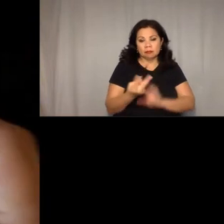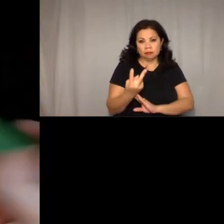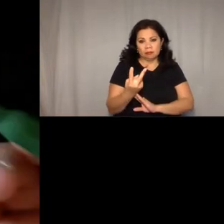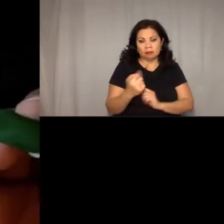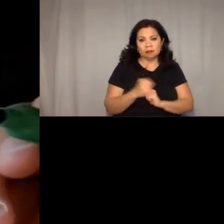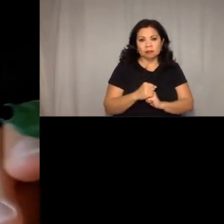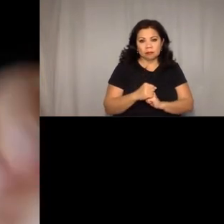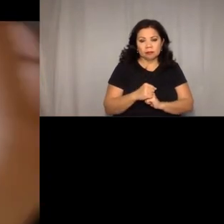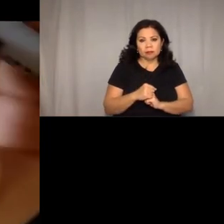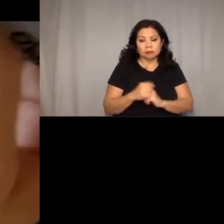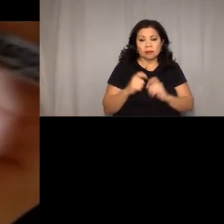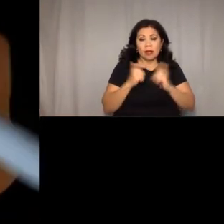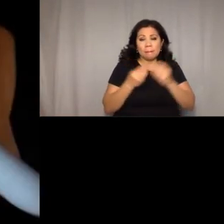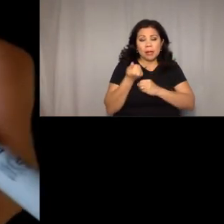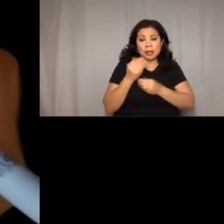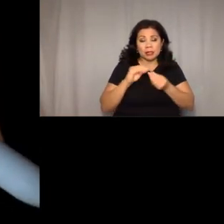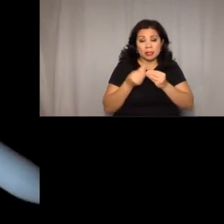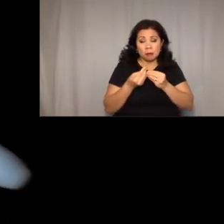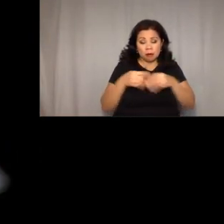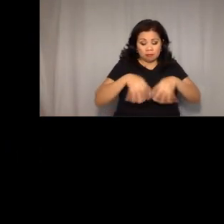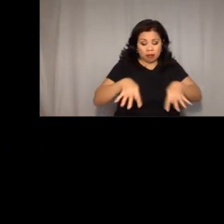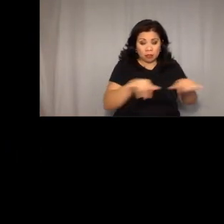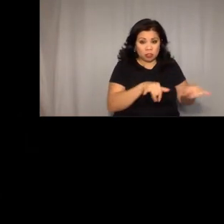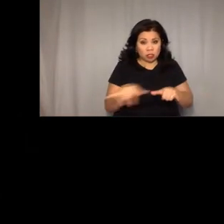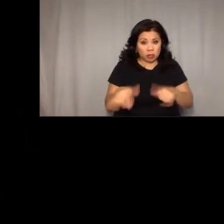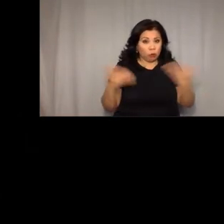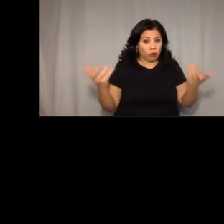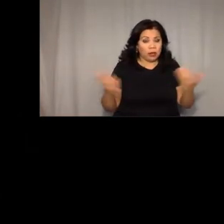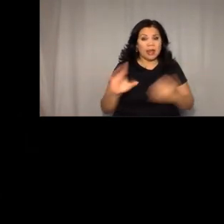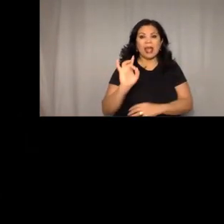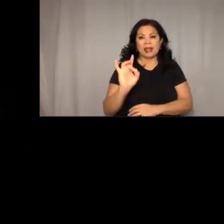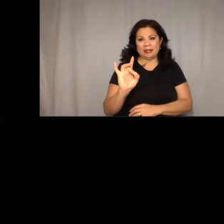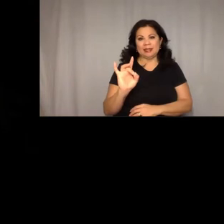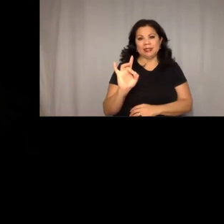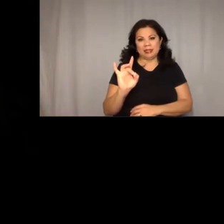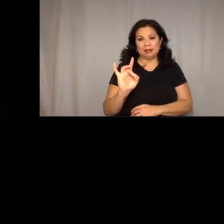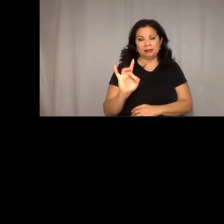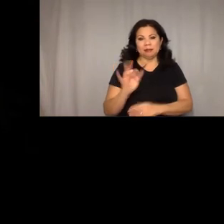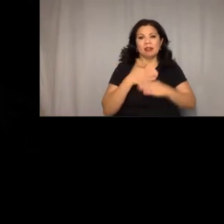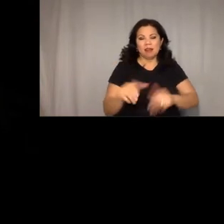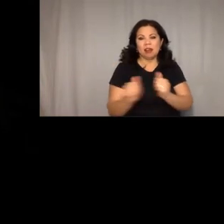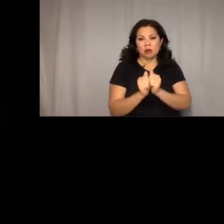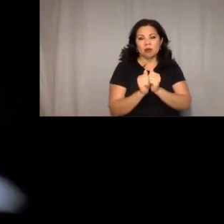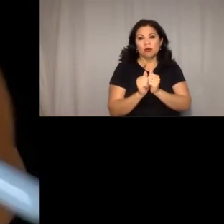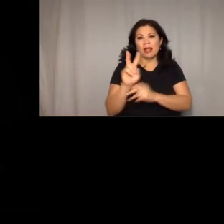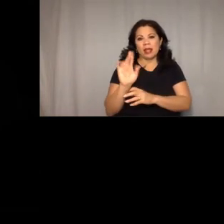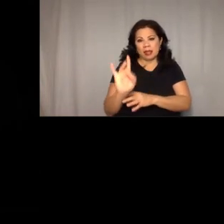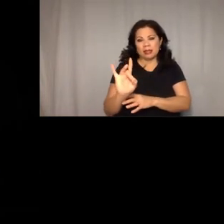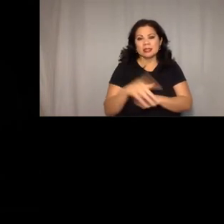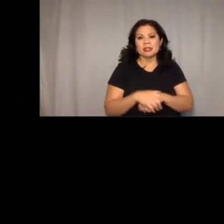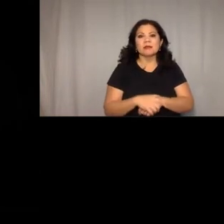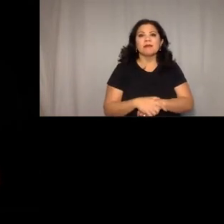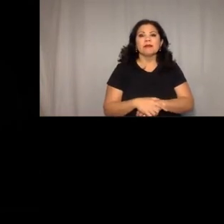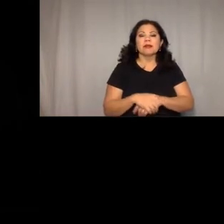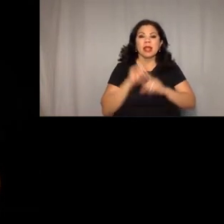Okay. The biggest number they have in common is 8. So divided by 8, divided by 8. I